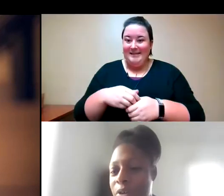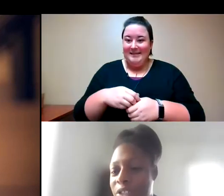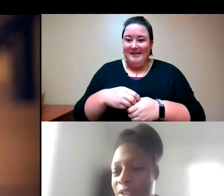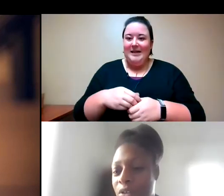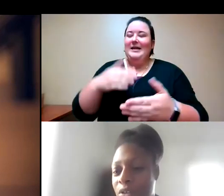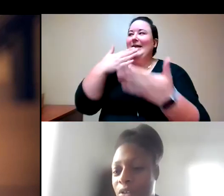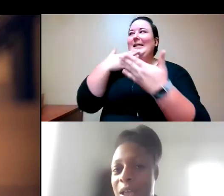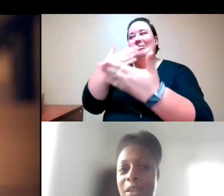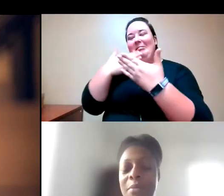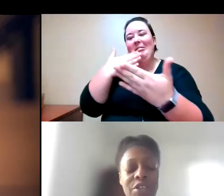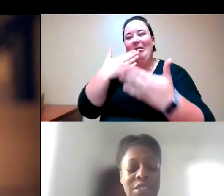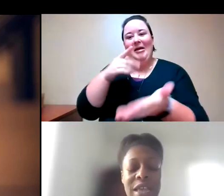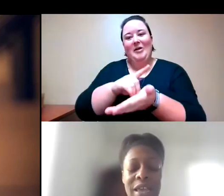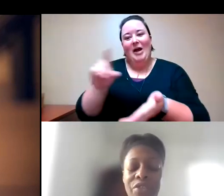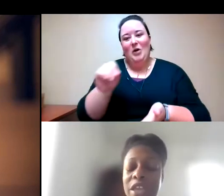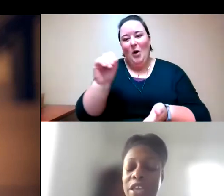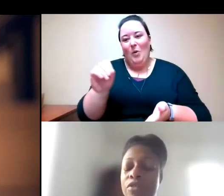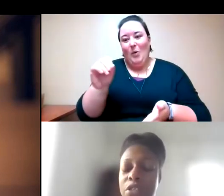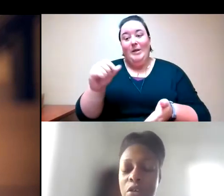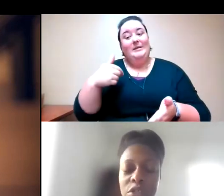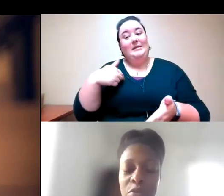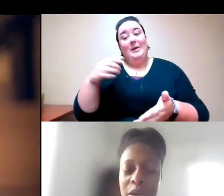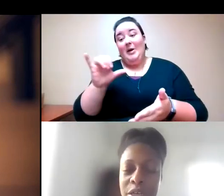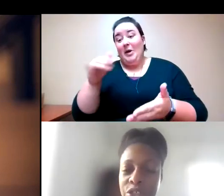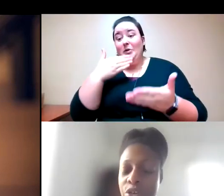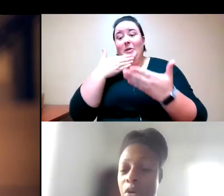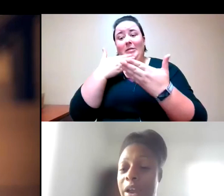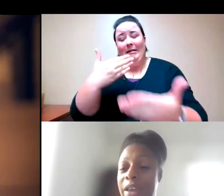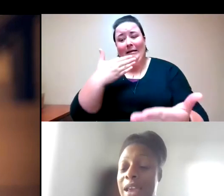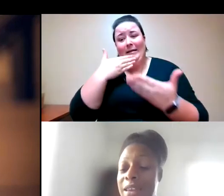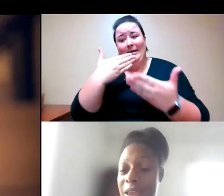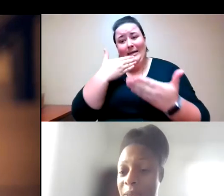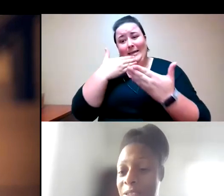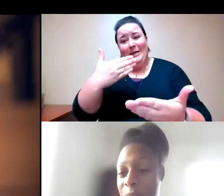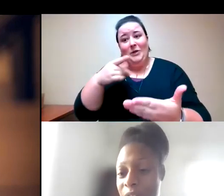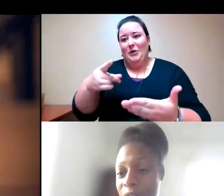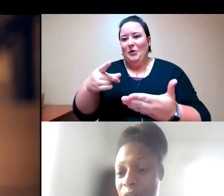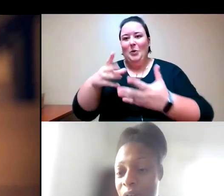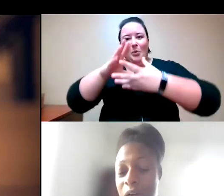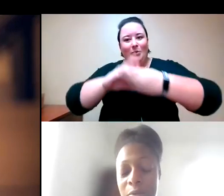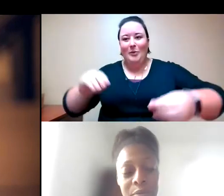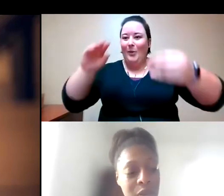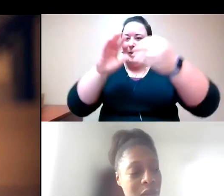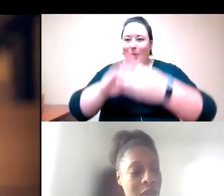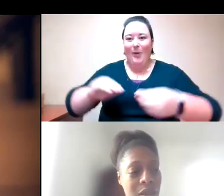so much, Dr. Okunlami. Let me just say thank you so much. You are a dynamic speaker.